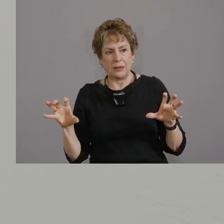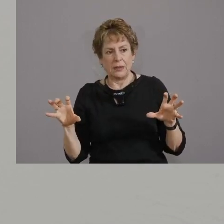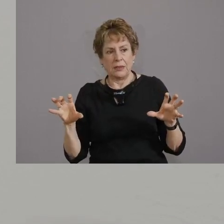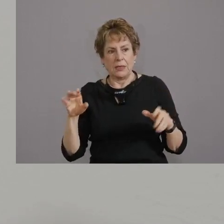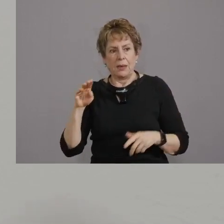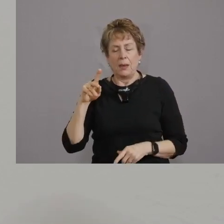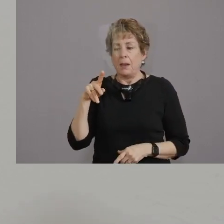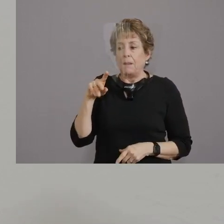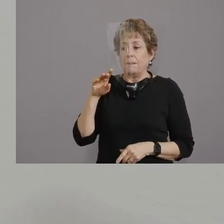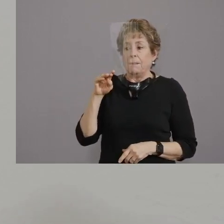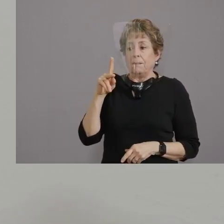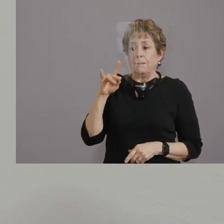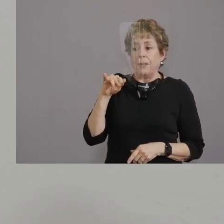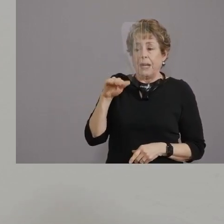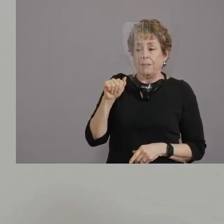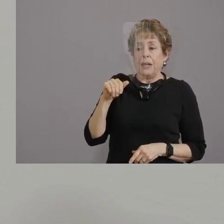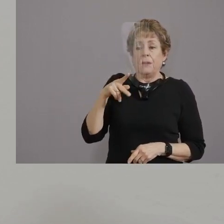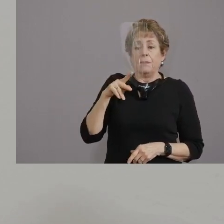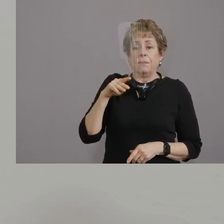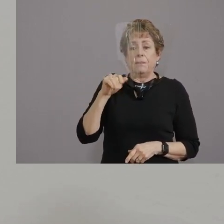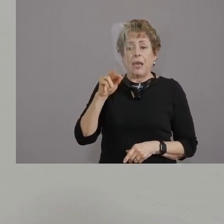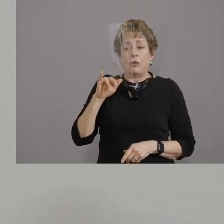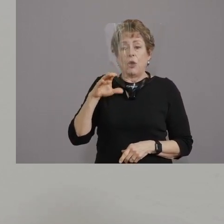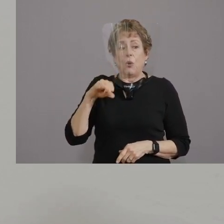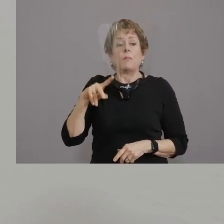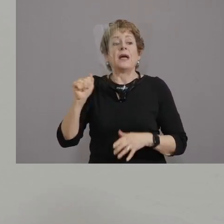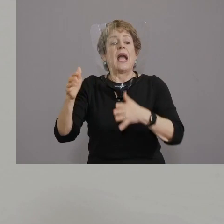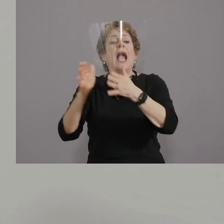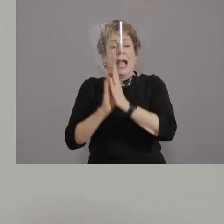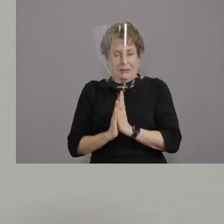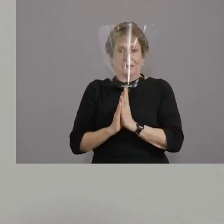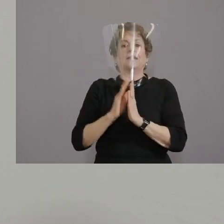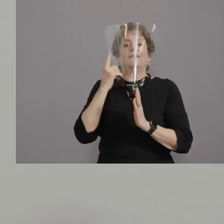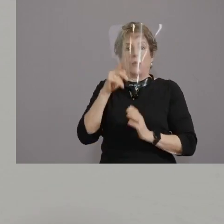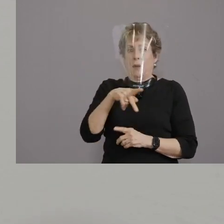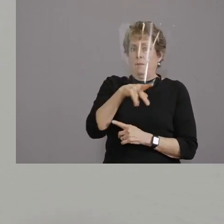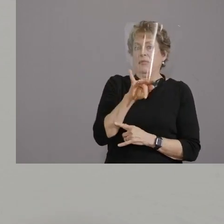Okay, thank you. Okay, and Director, I cut off Mike Pelton. He